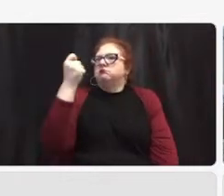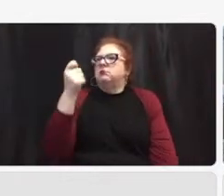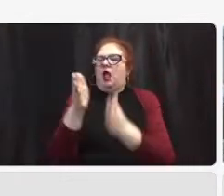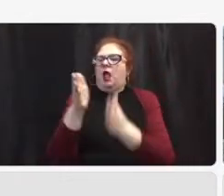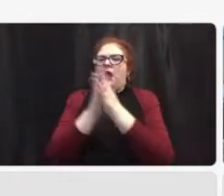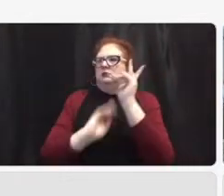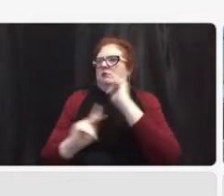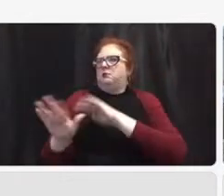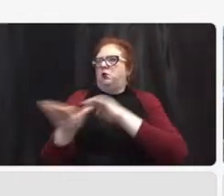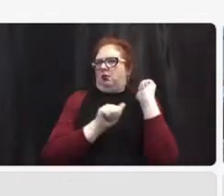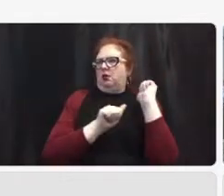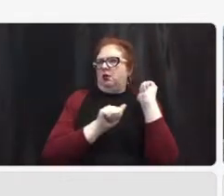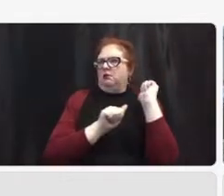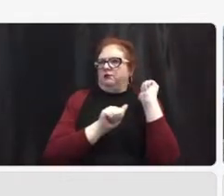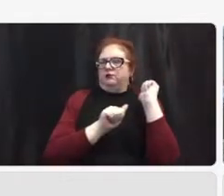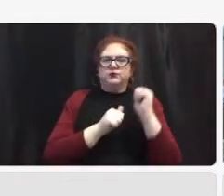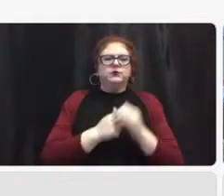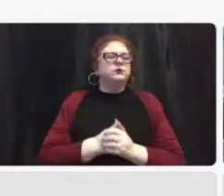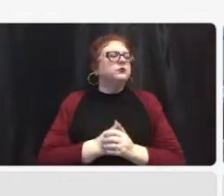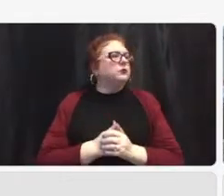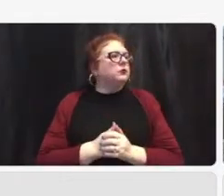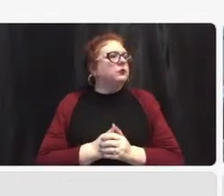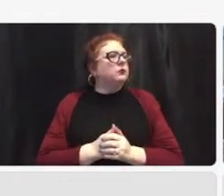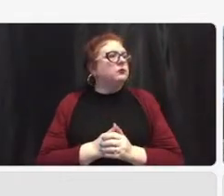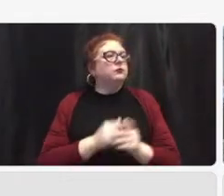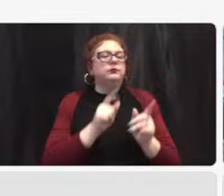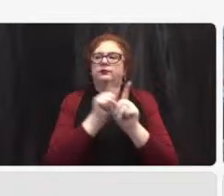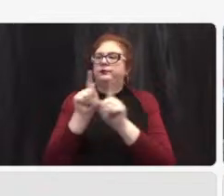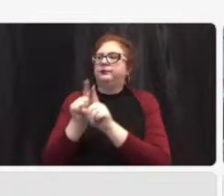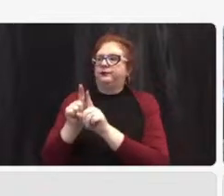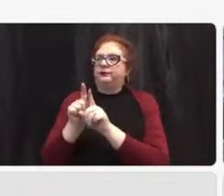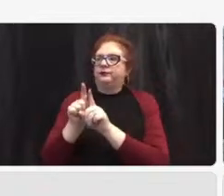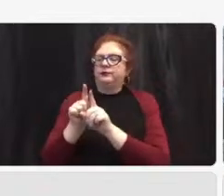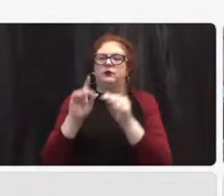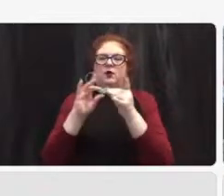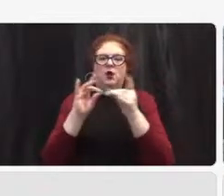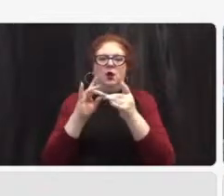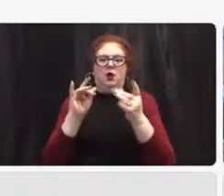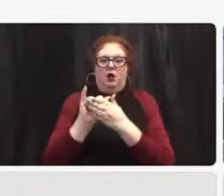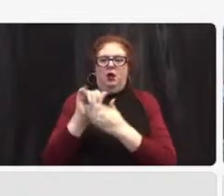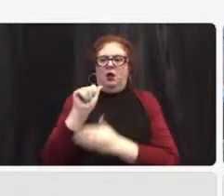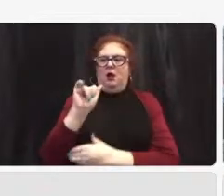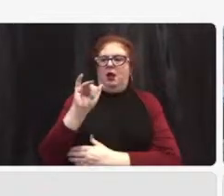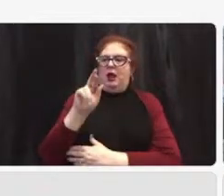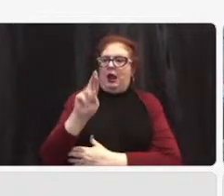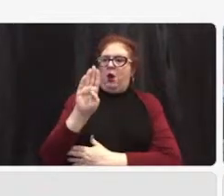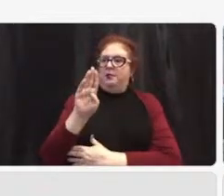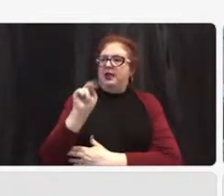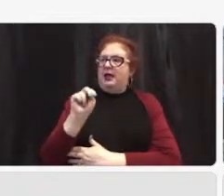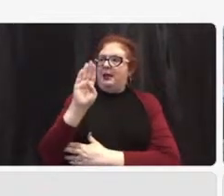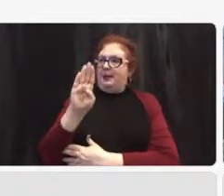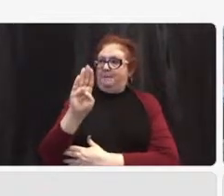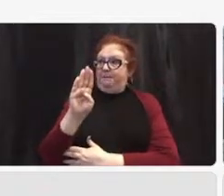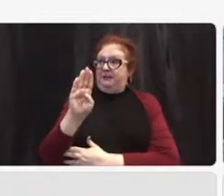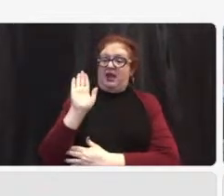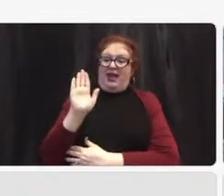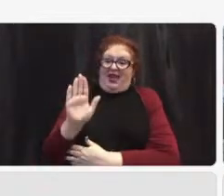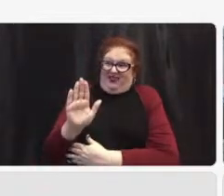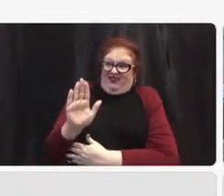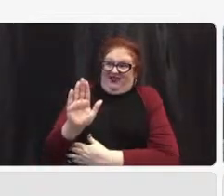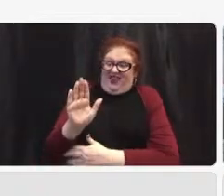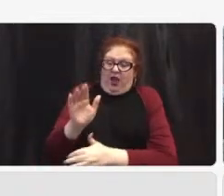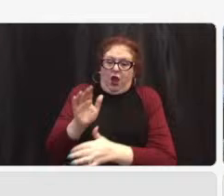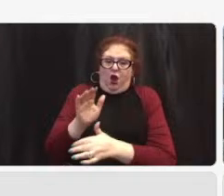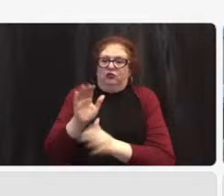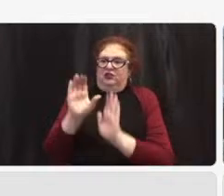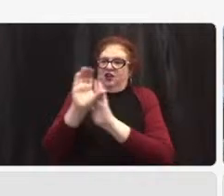also wanted to make, excuse me, the comment that Airbnb terms of service, which we're bound by, or I'm bound